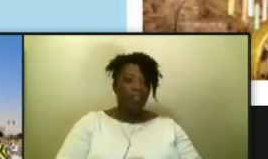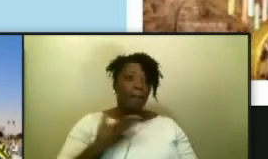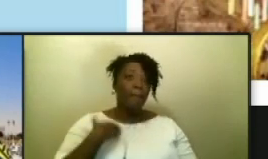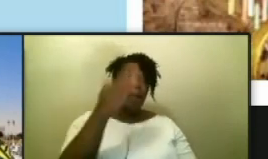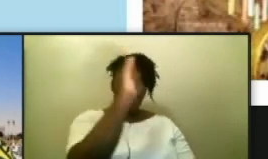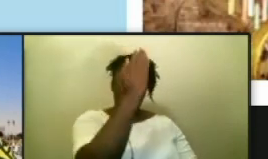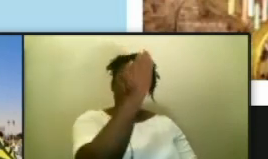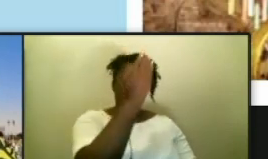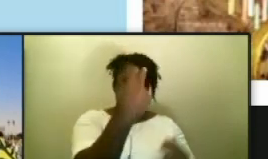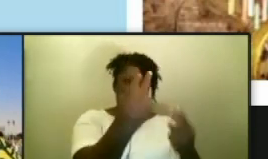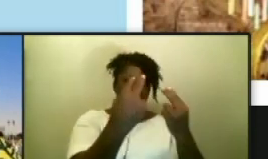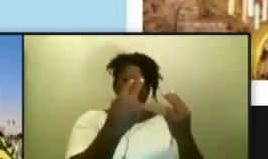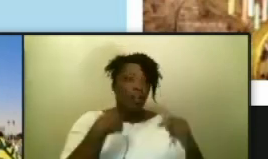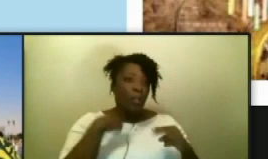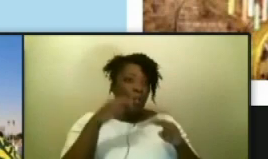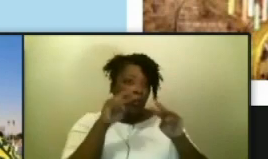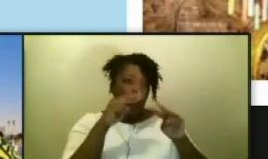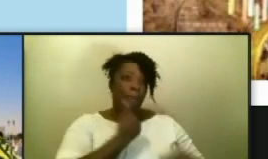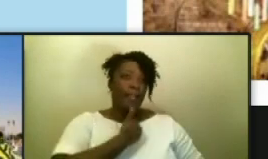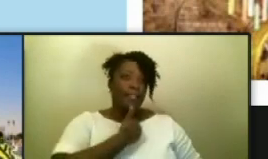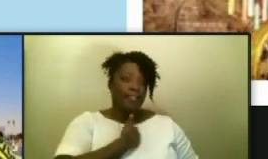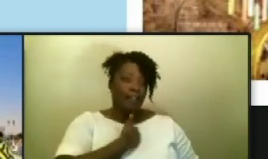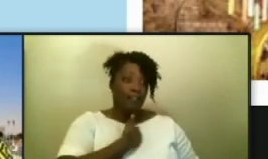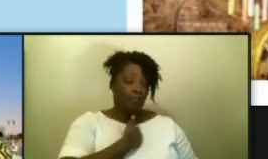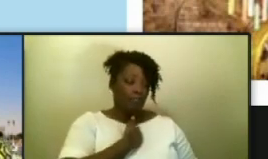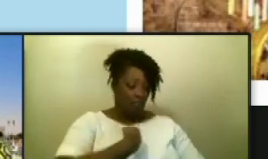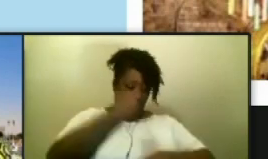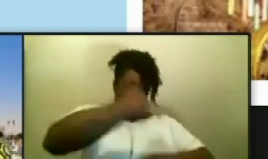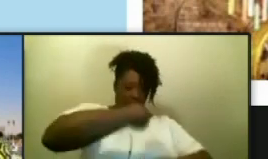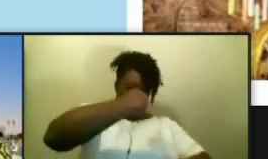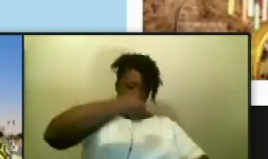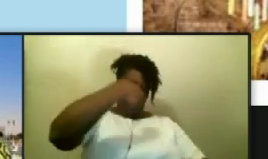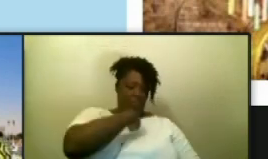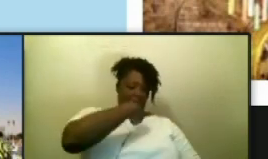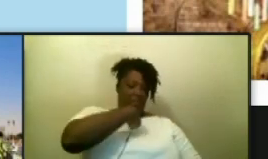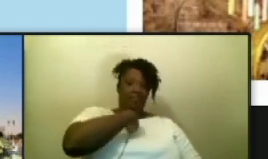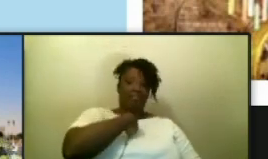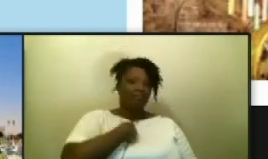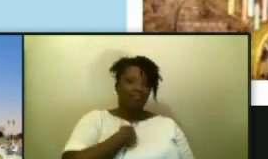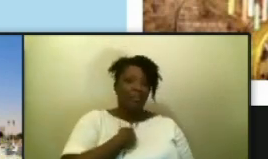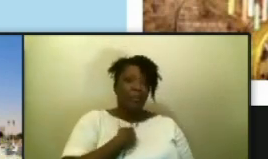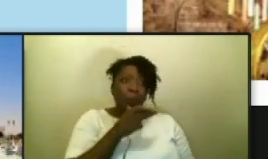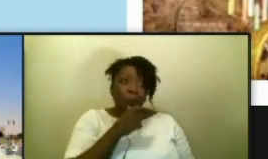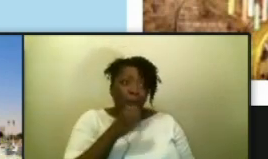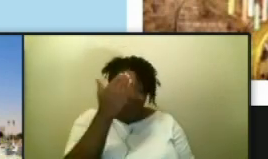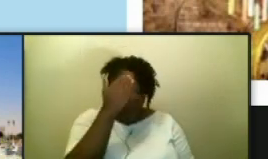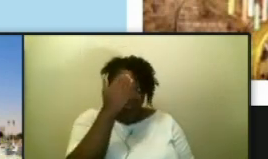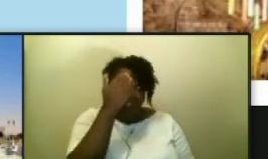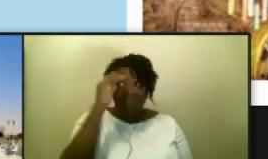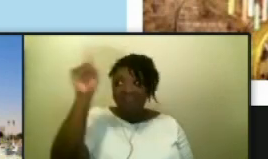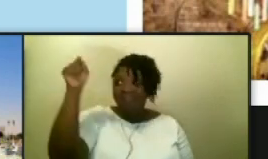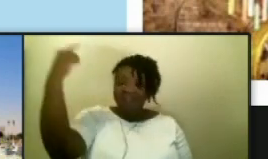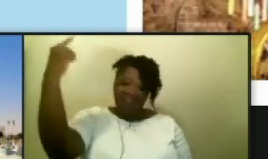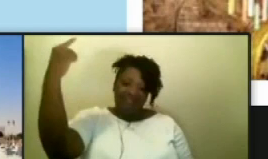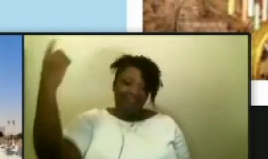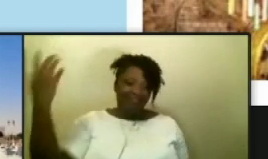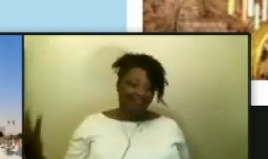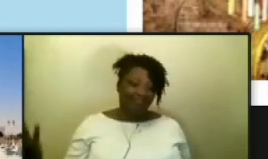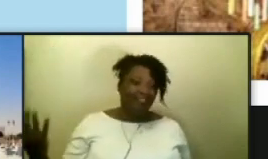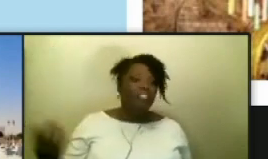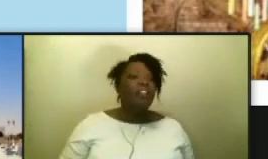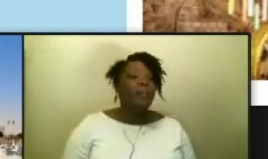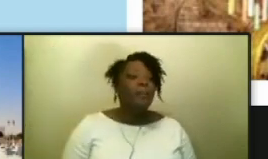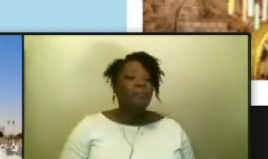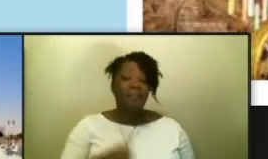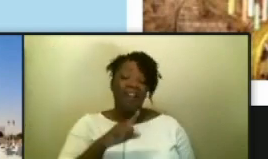else to tell you whether you should be fasting or not, because at the end of the day, no one will know. And last but not least, the favorite